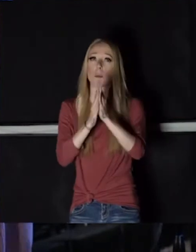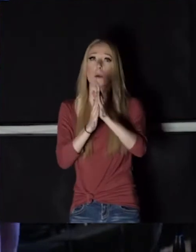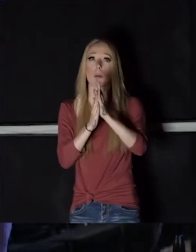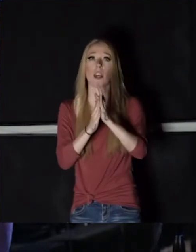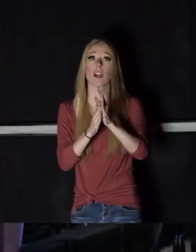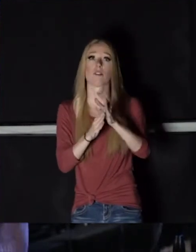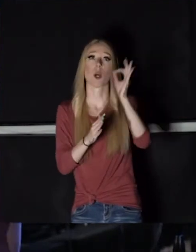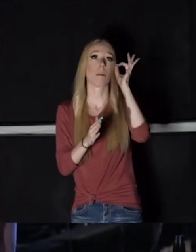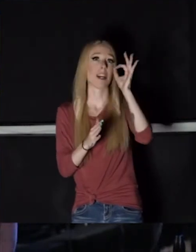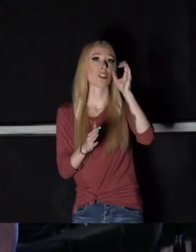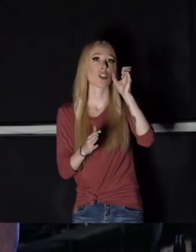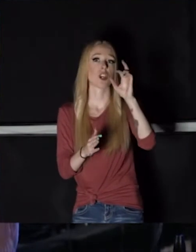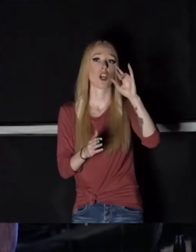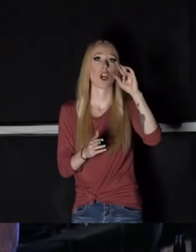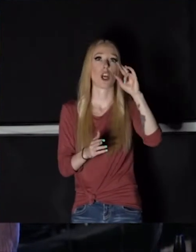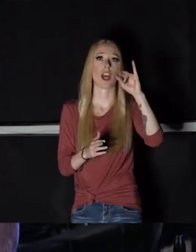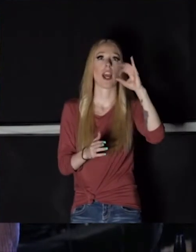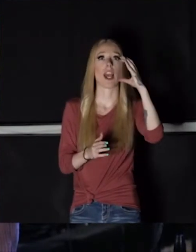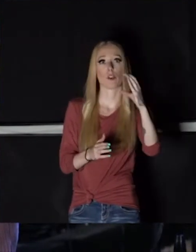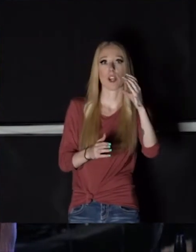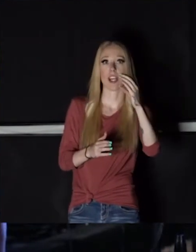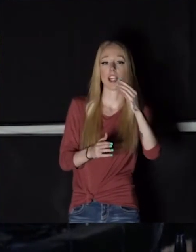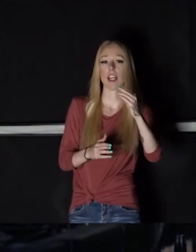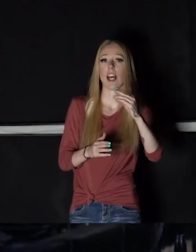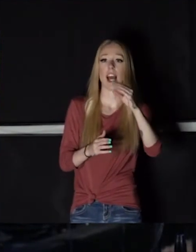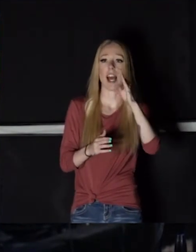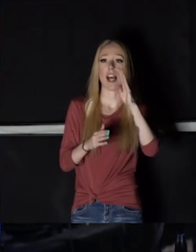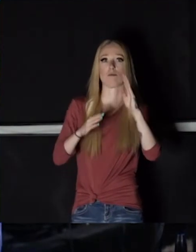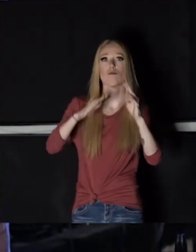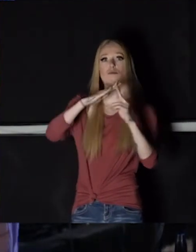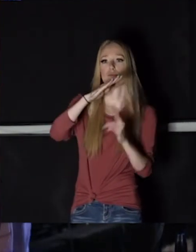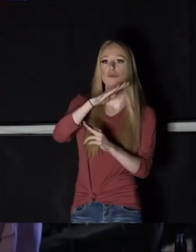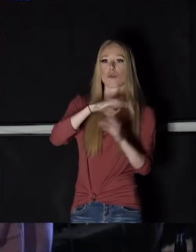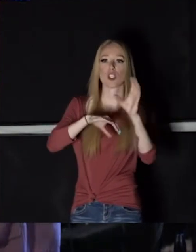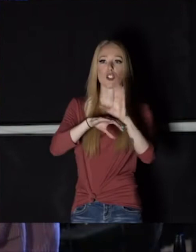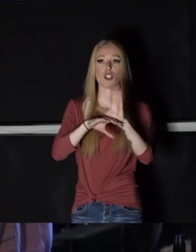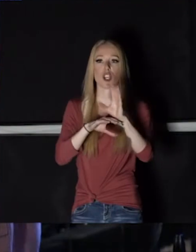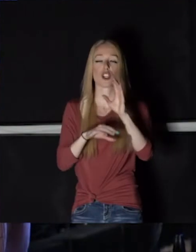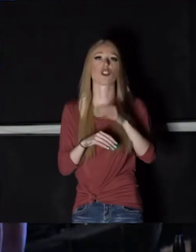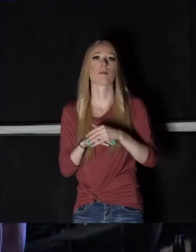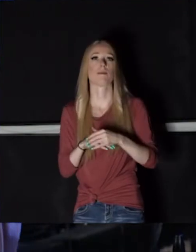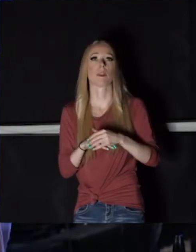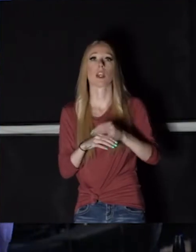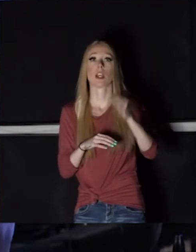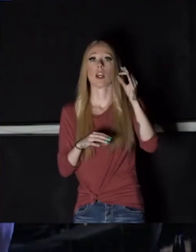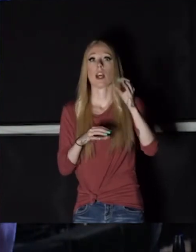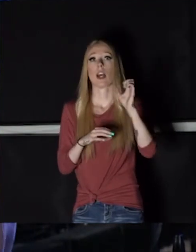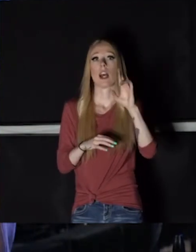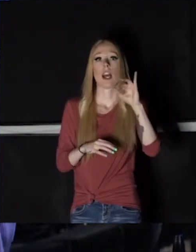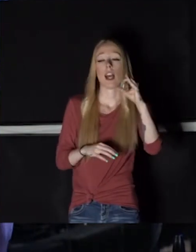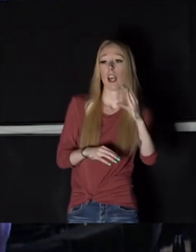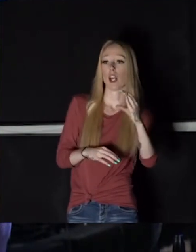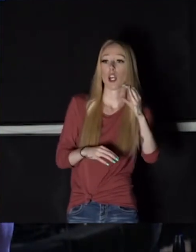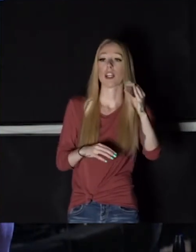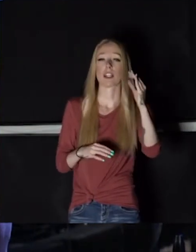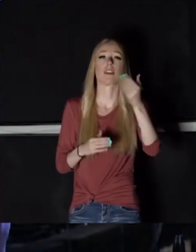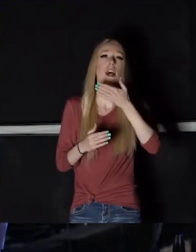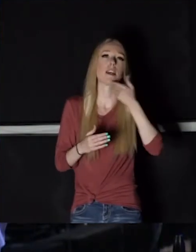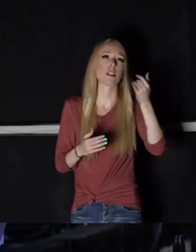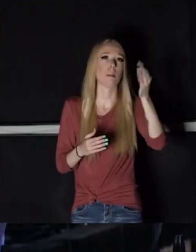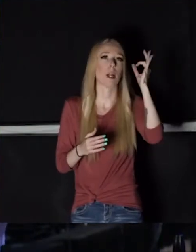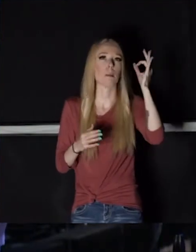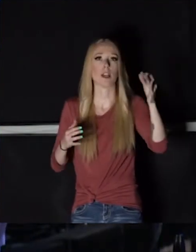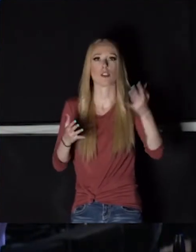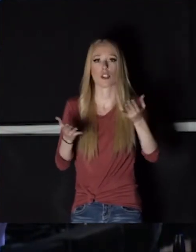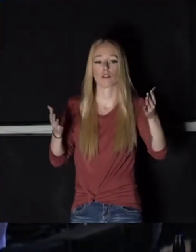praying for Pastor Eric at the Bridge Church. And at the Bridge Church, Pastor Eric is actually part of our Better Together church community across